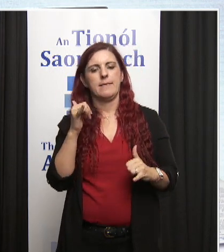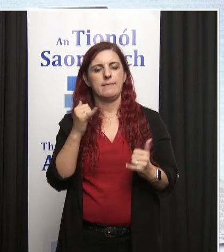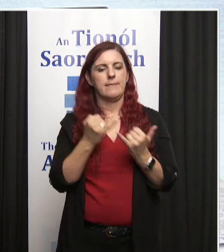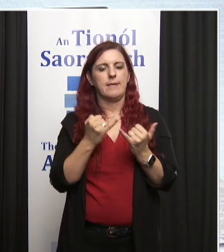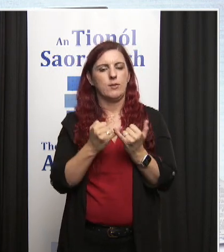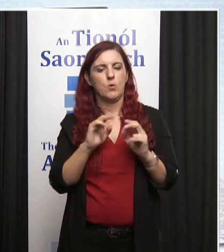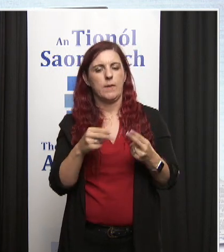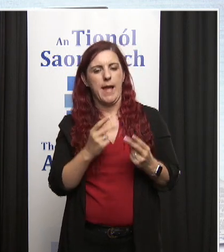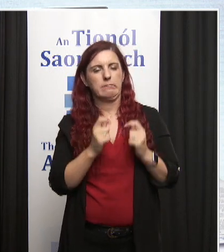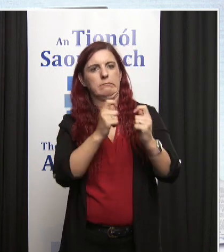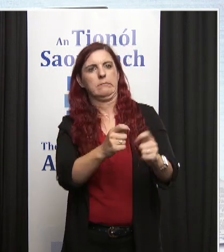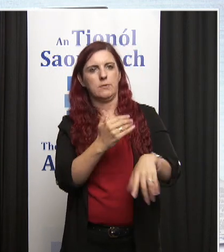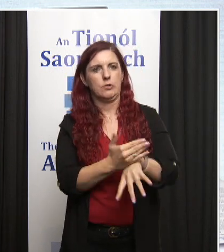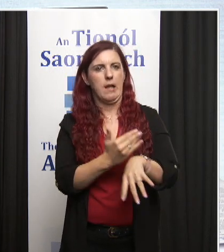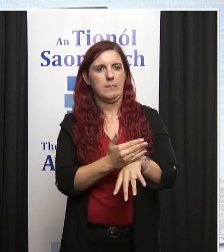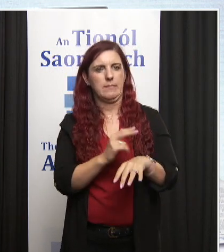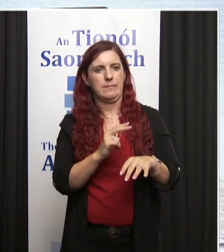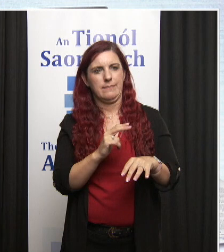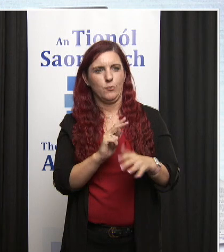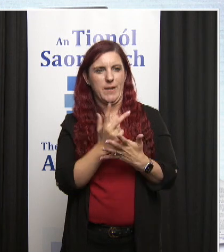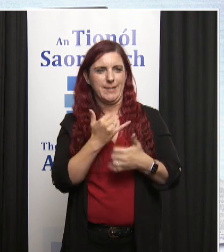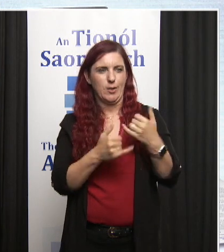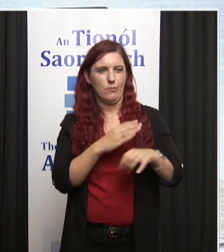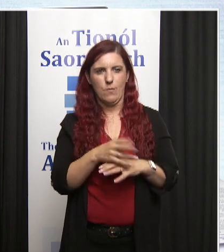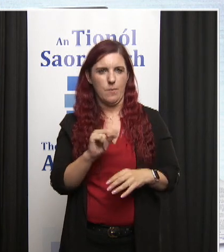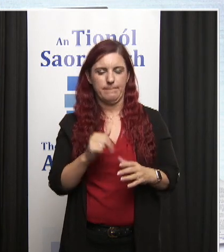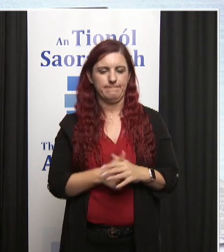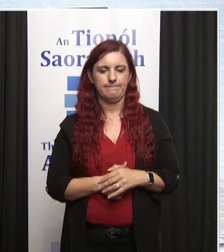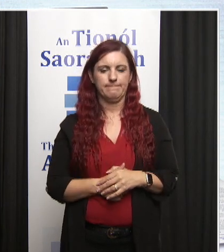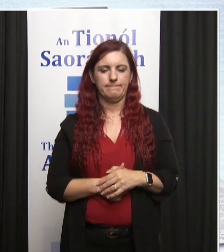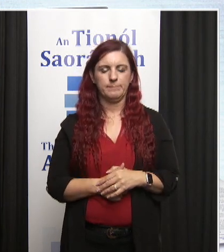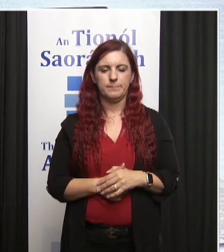if we put them in there in the mix. So we discussed about that a little bit.